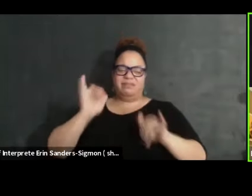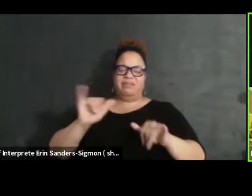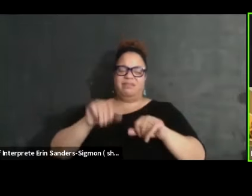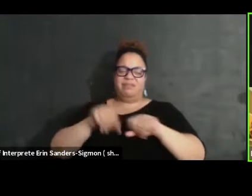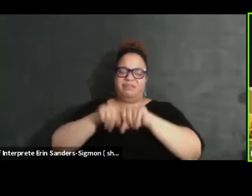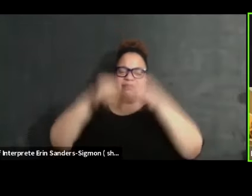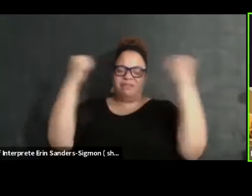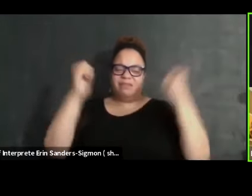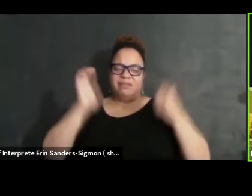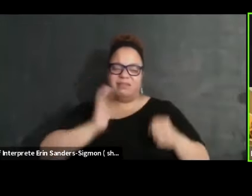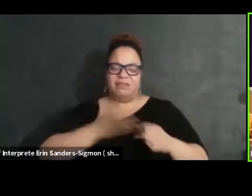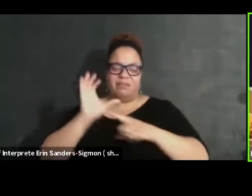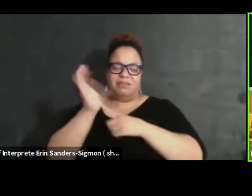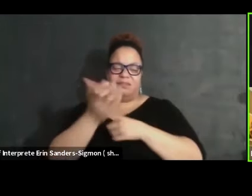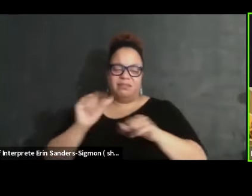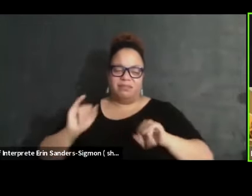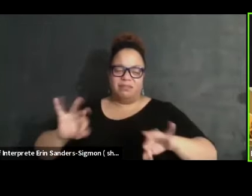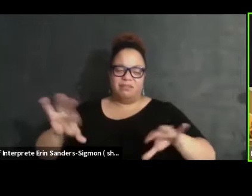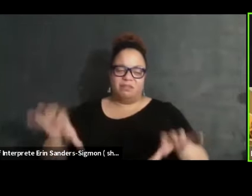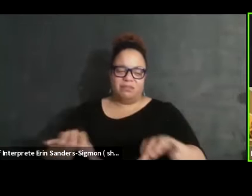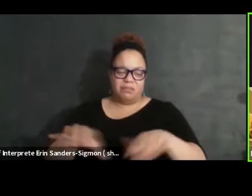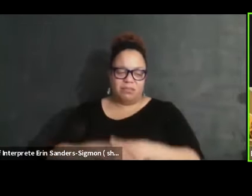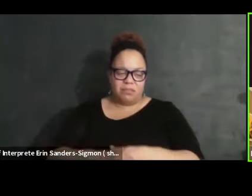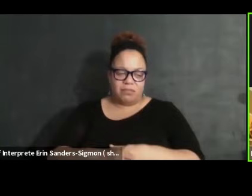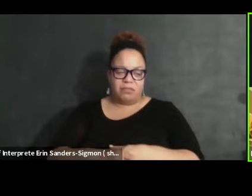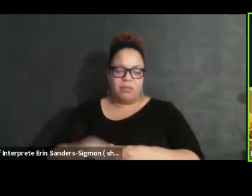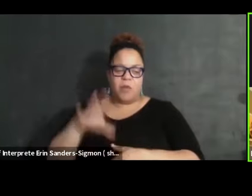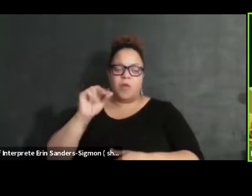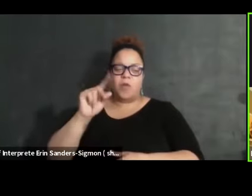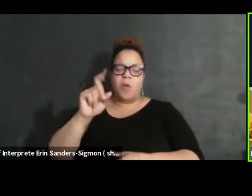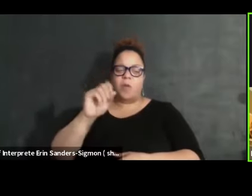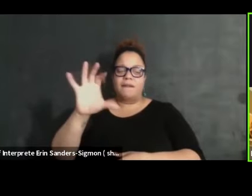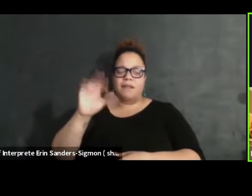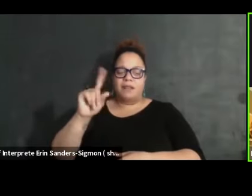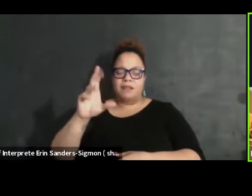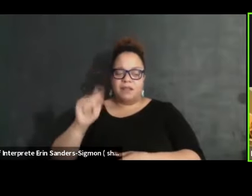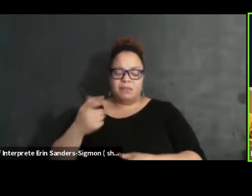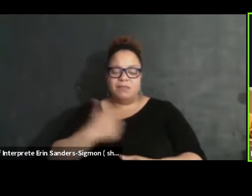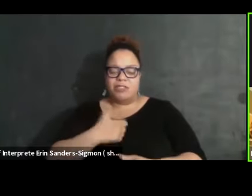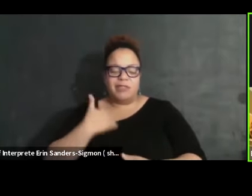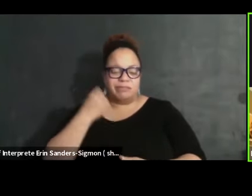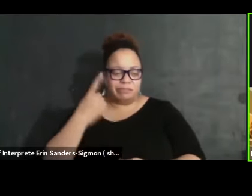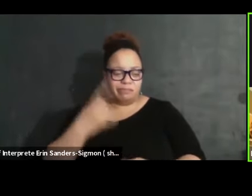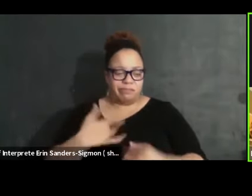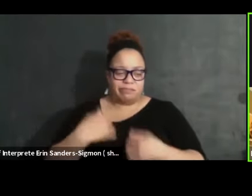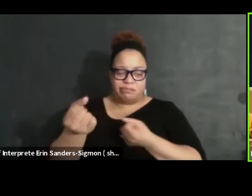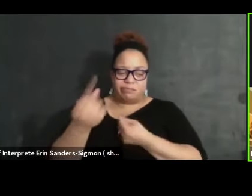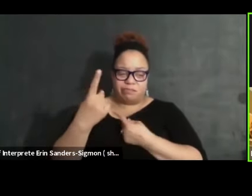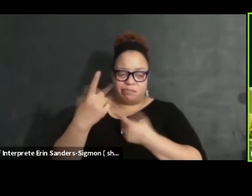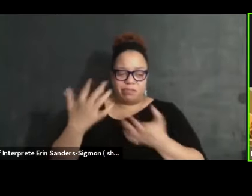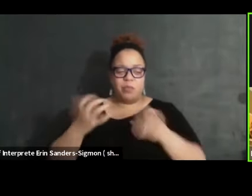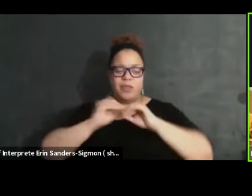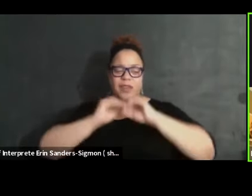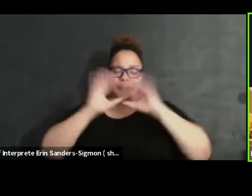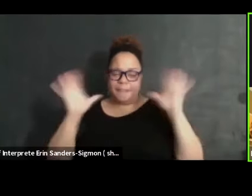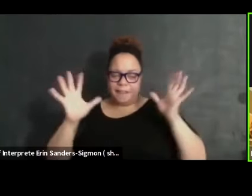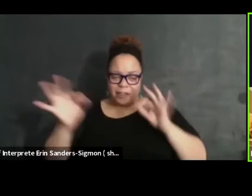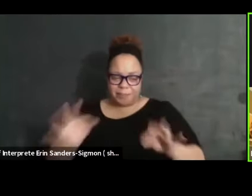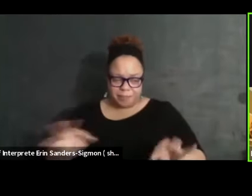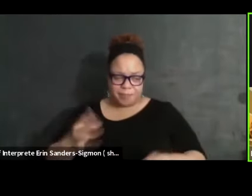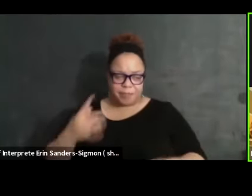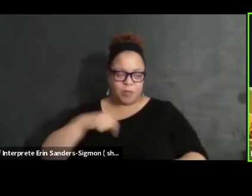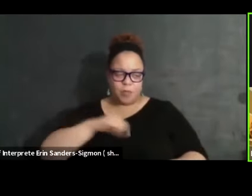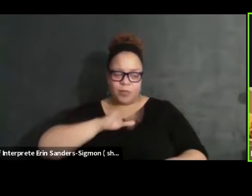as set as you guys are. We want to make it clear that we were never censoring the competition. Our frustration